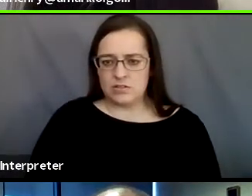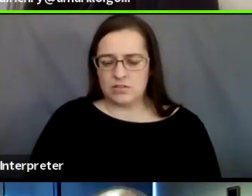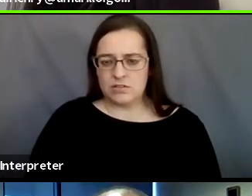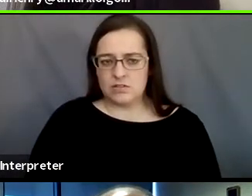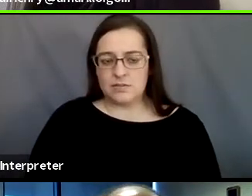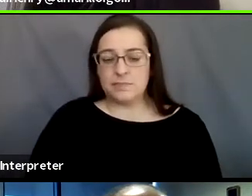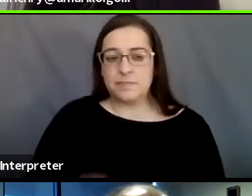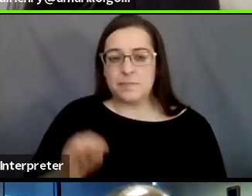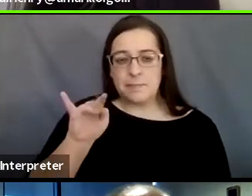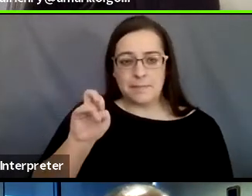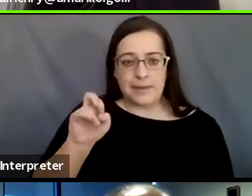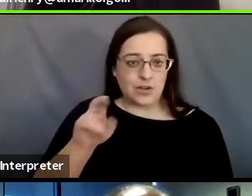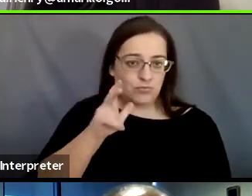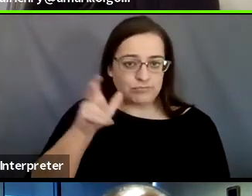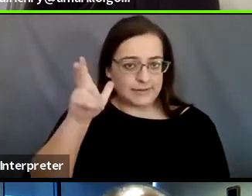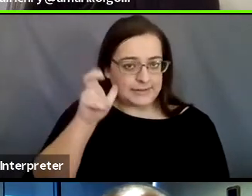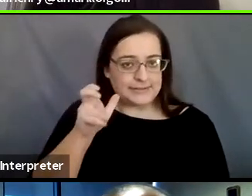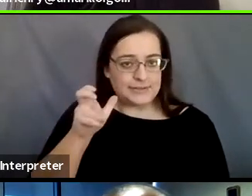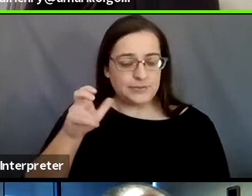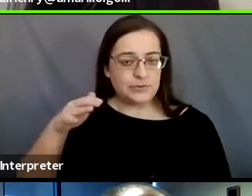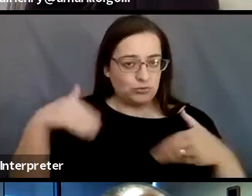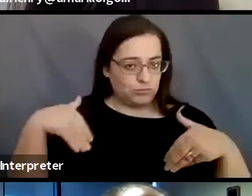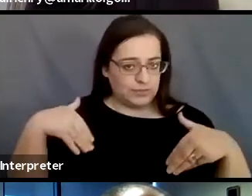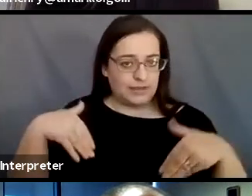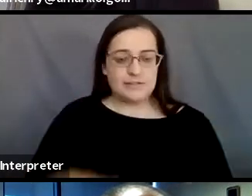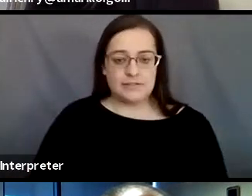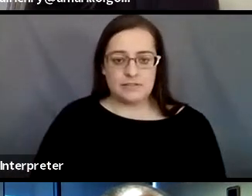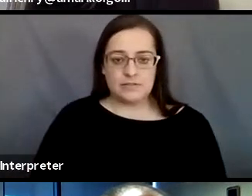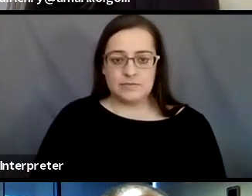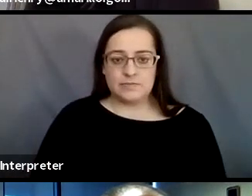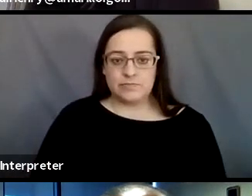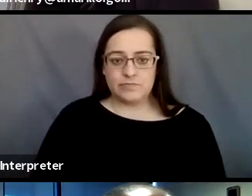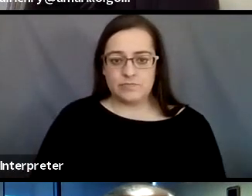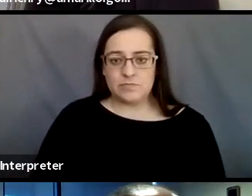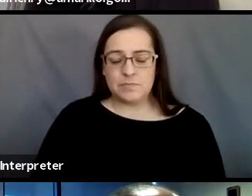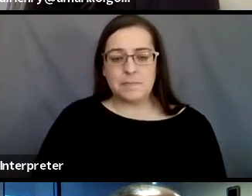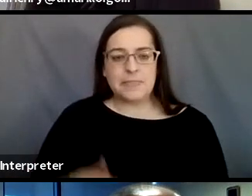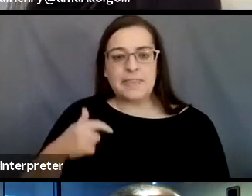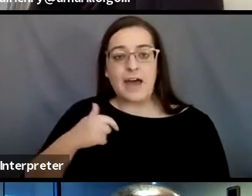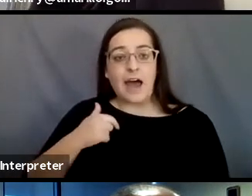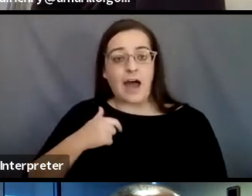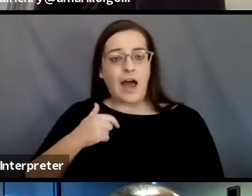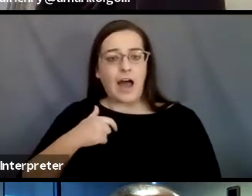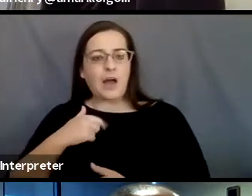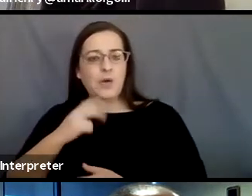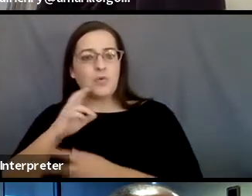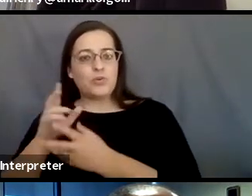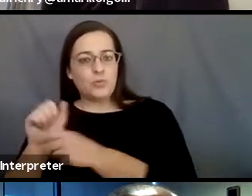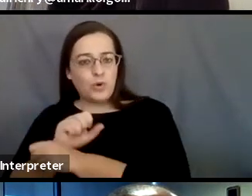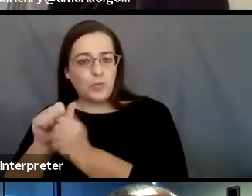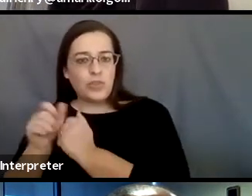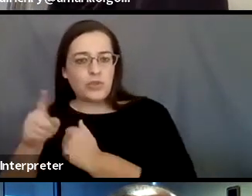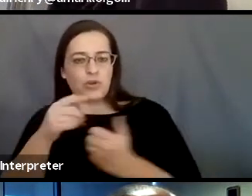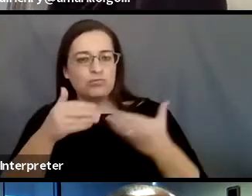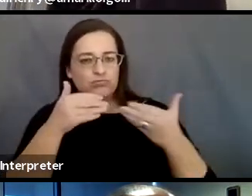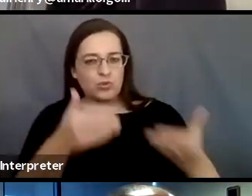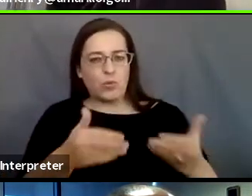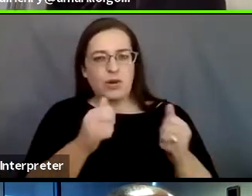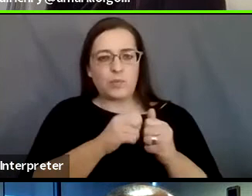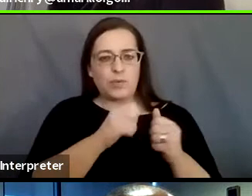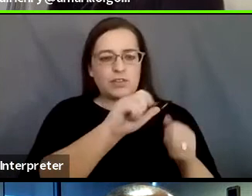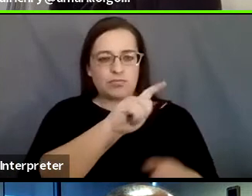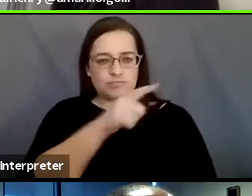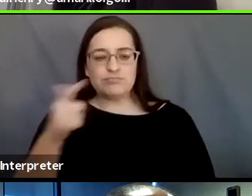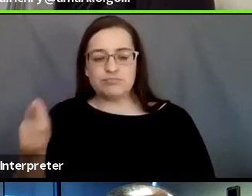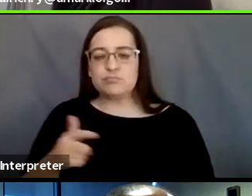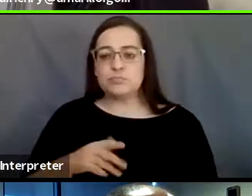Yeah, Mayor, we are not hearing you yet. Dave, I'll troubleshoot with the mayor if you'd like to go ahead and just move on with the. Move on to